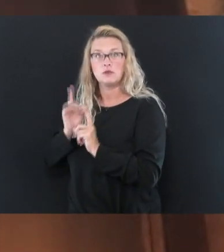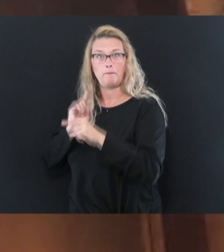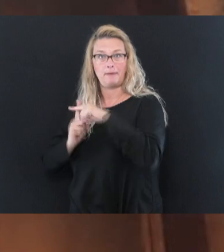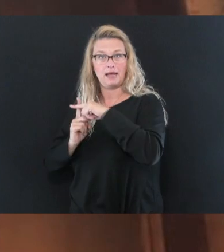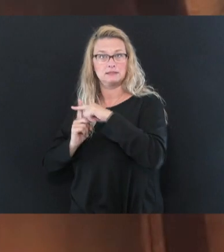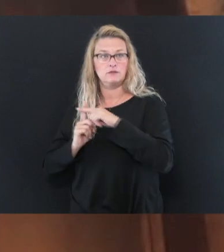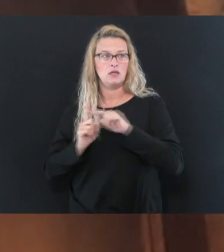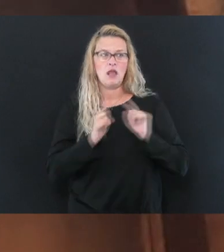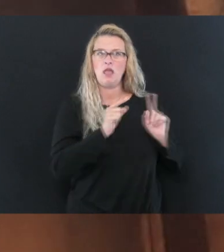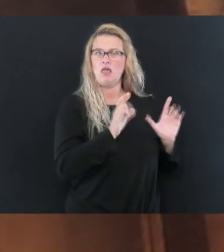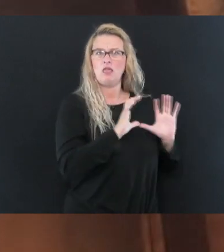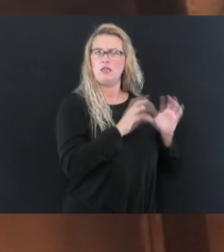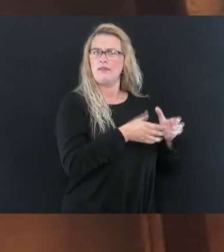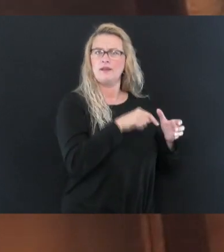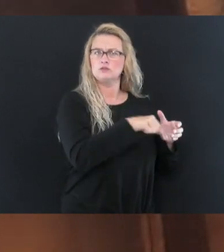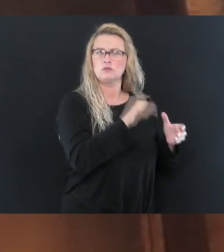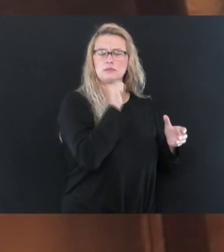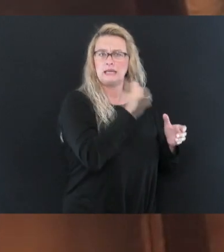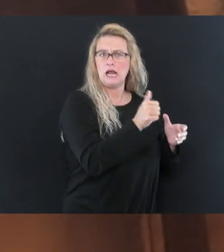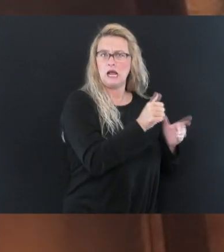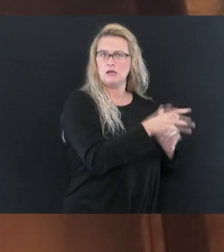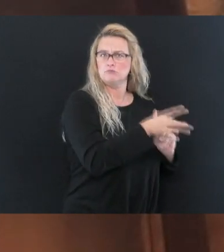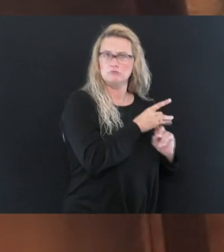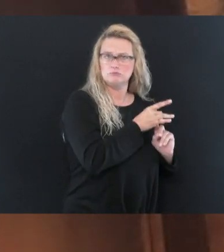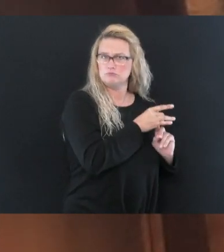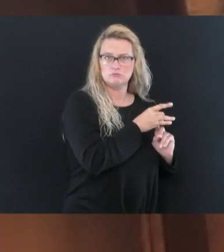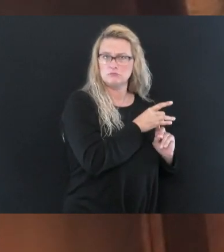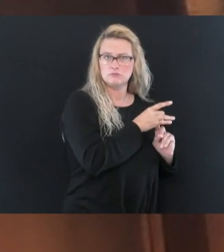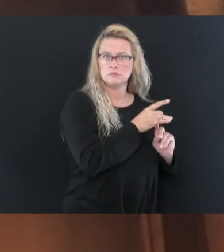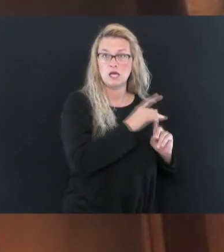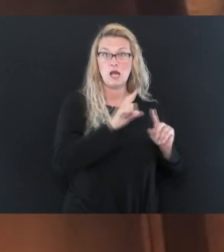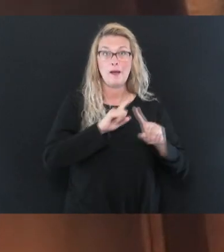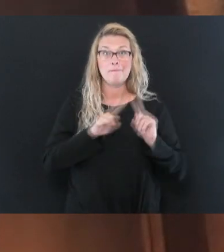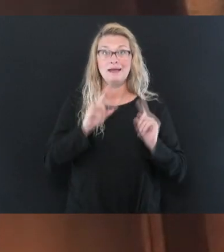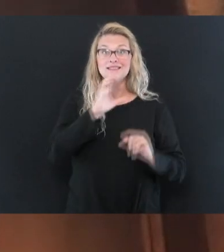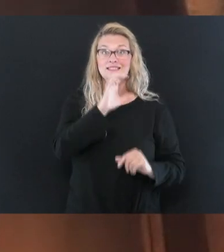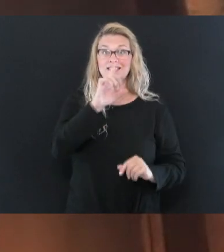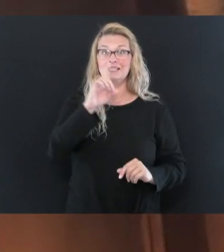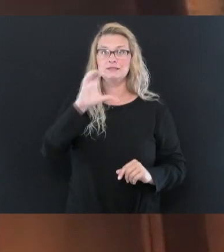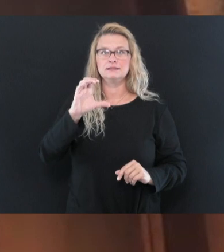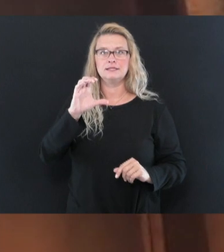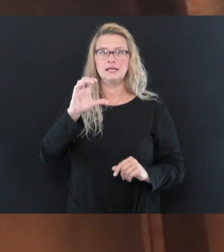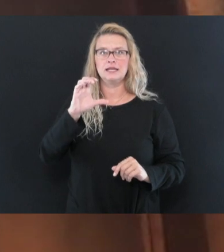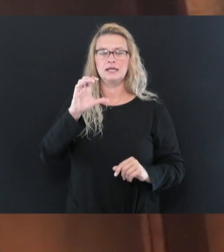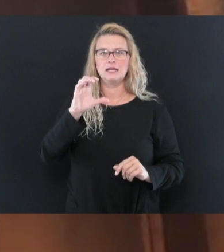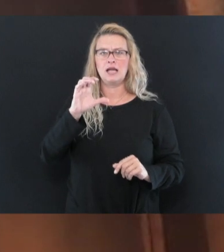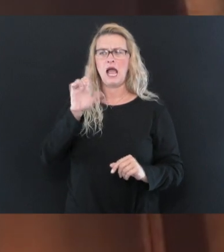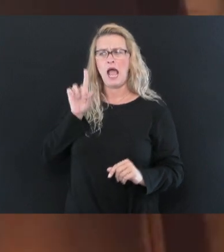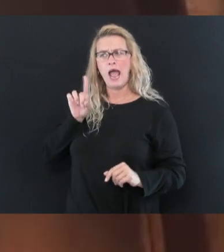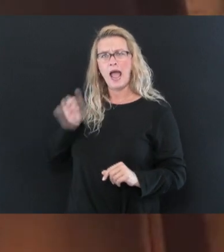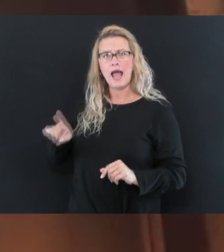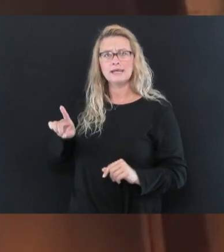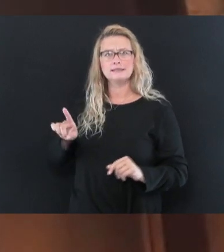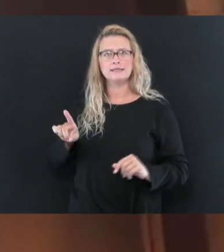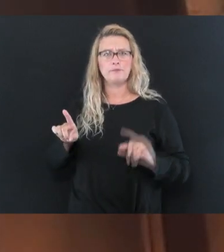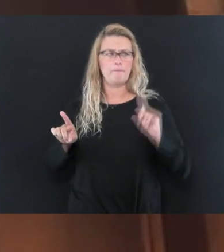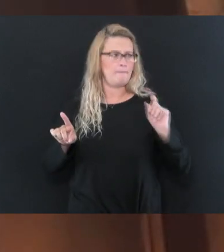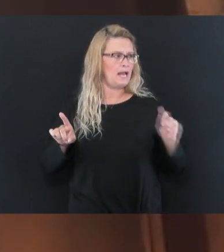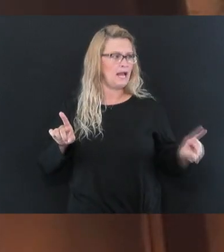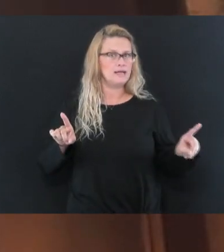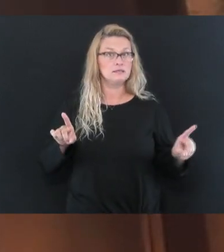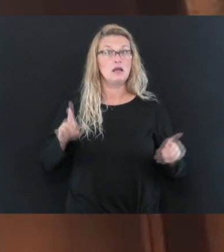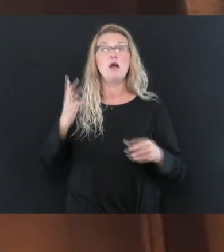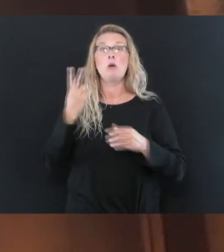group didn't. And when the people from the Centers for Disease Control called them and asked them, they both reported